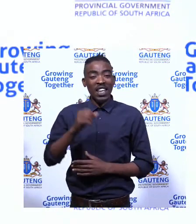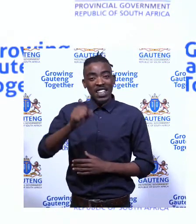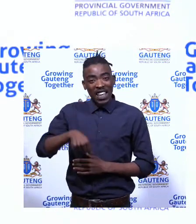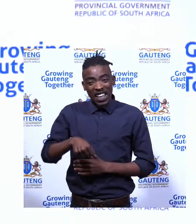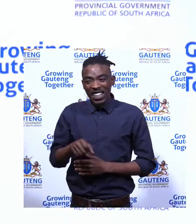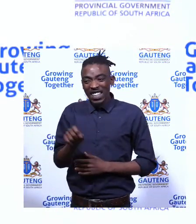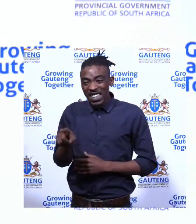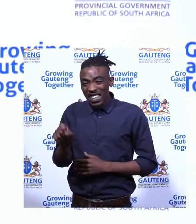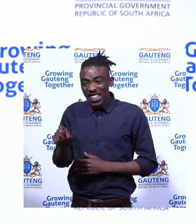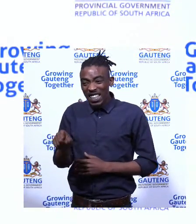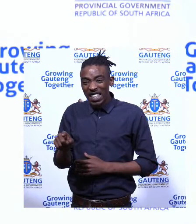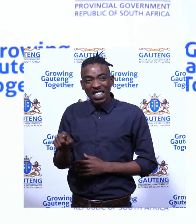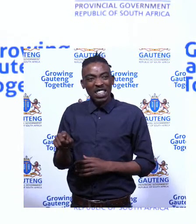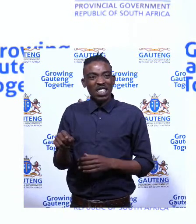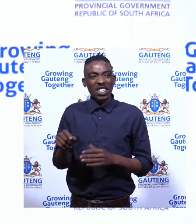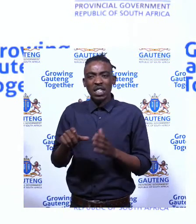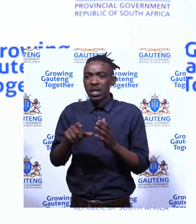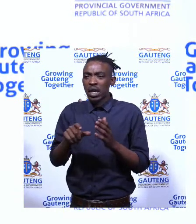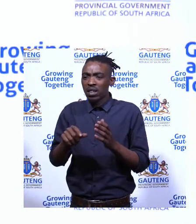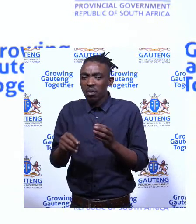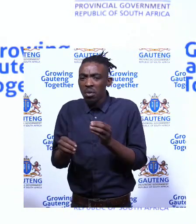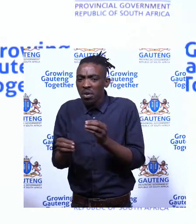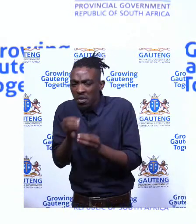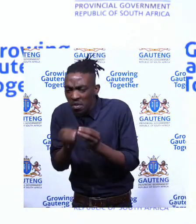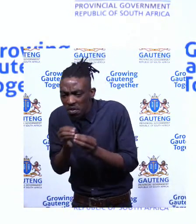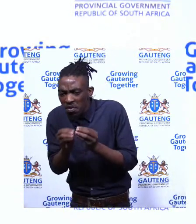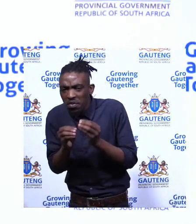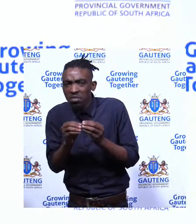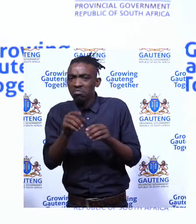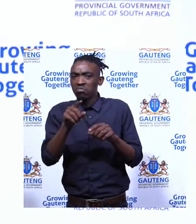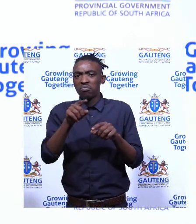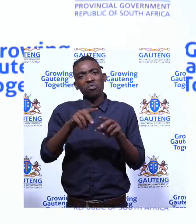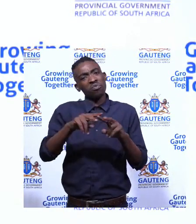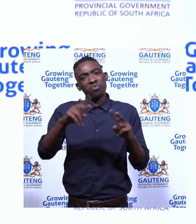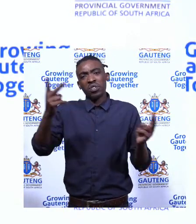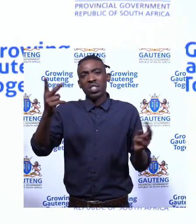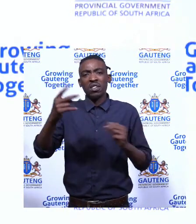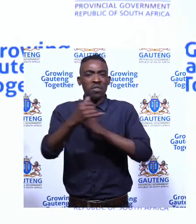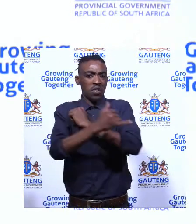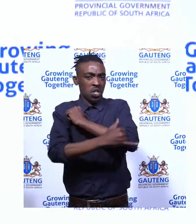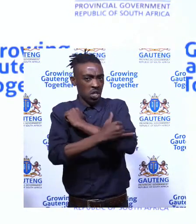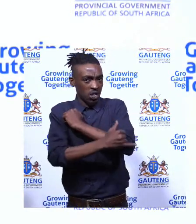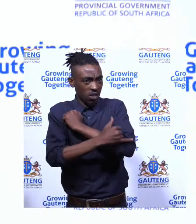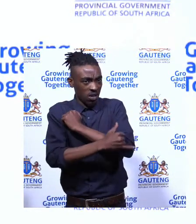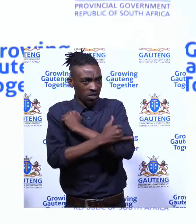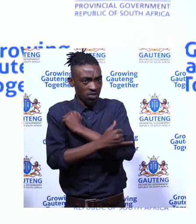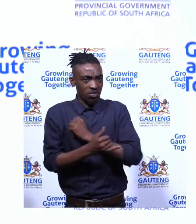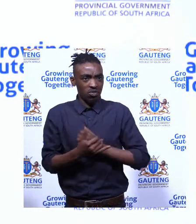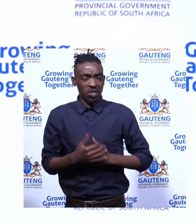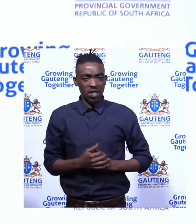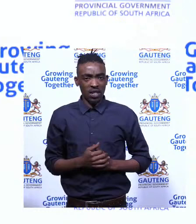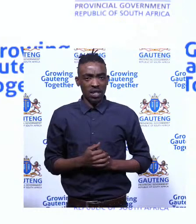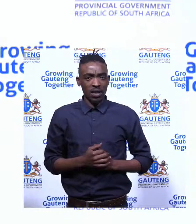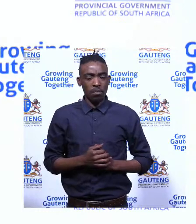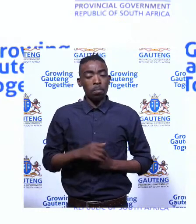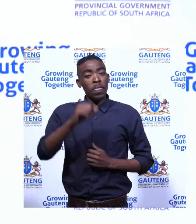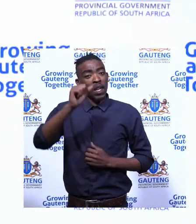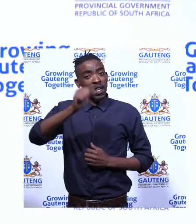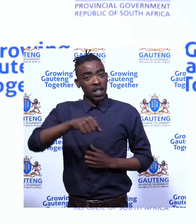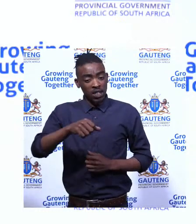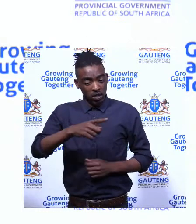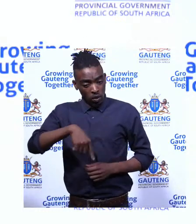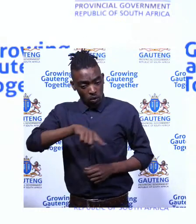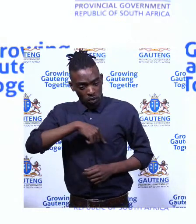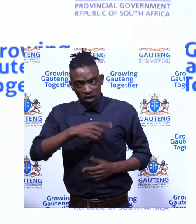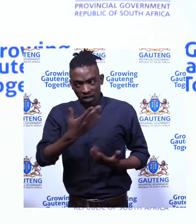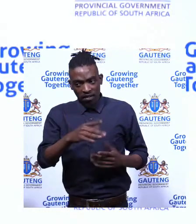for a different population. So in a way, what does happen is that we have equipment that is certified, but